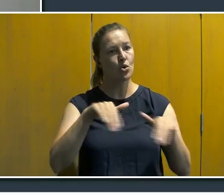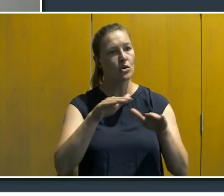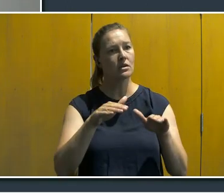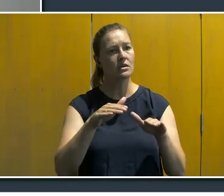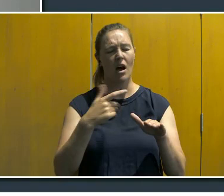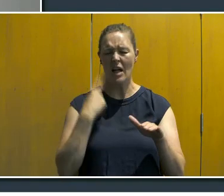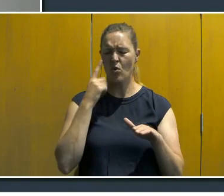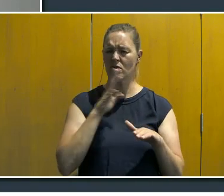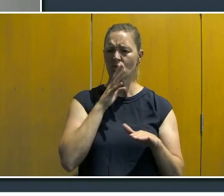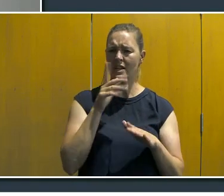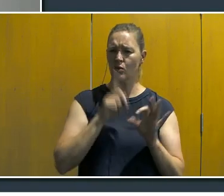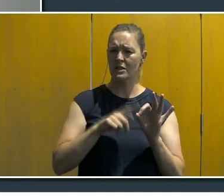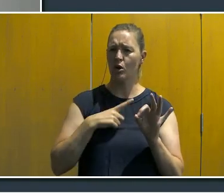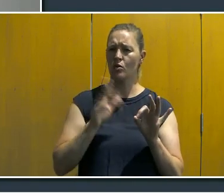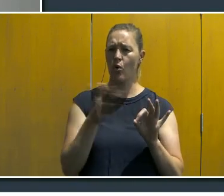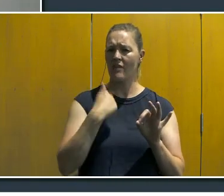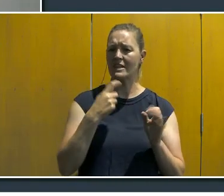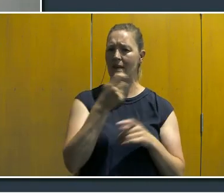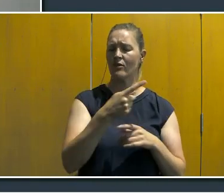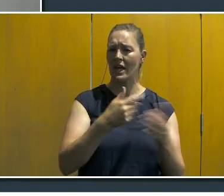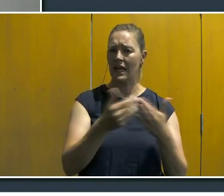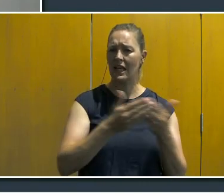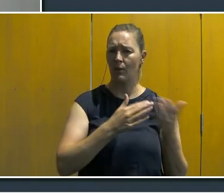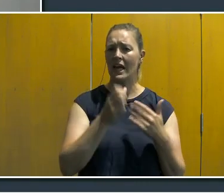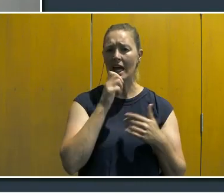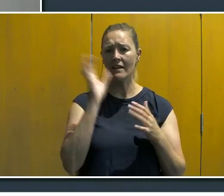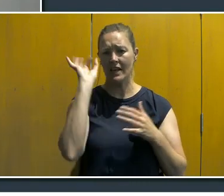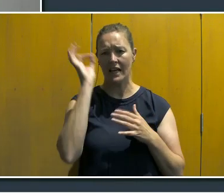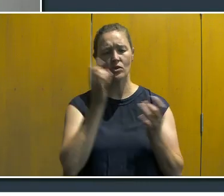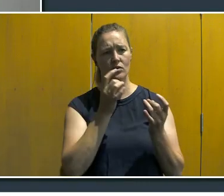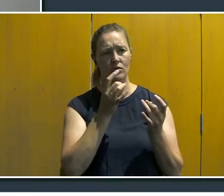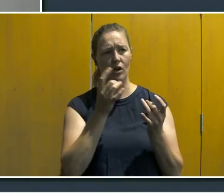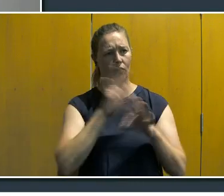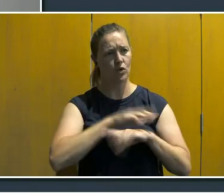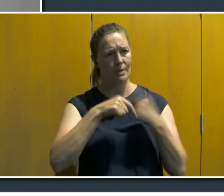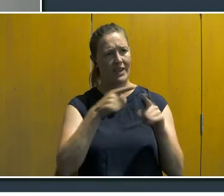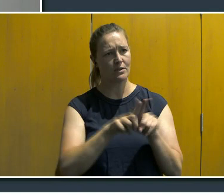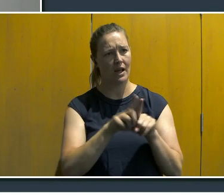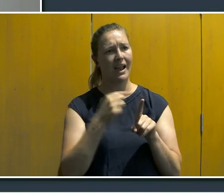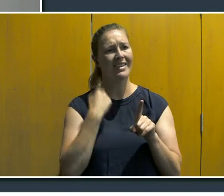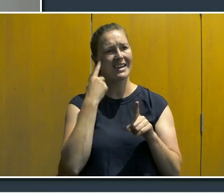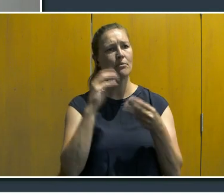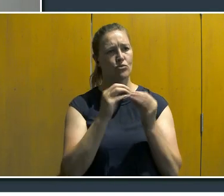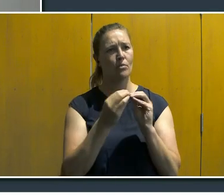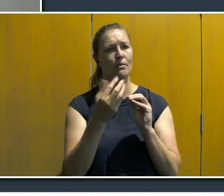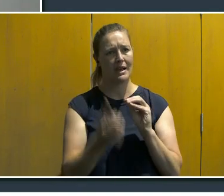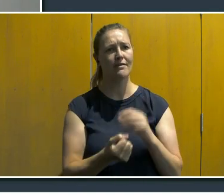anyway. And if there is confusion in that, even among councillors, then I think there's a problem here, in